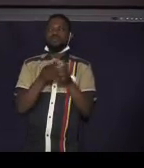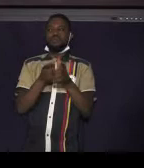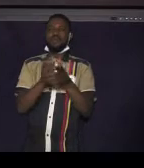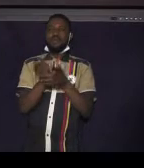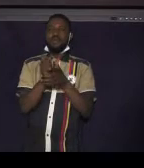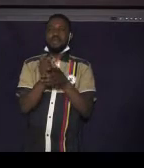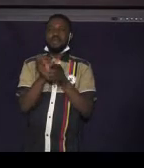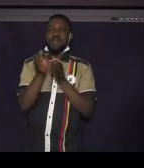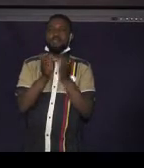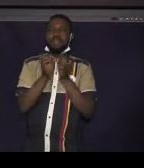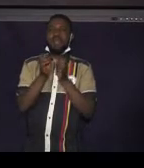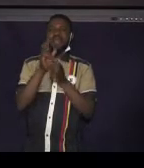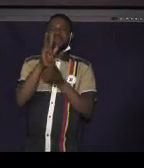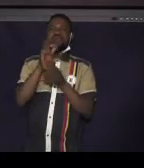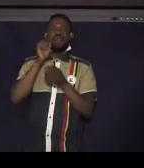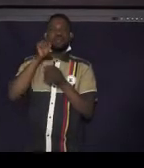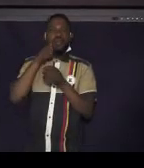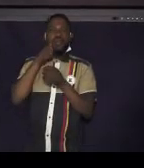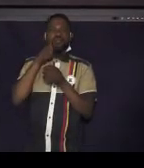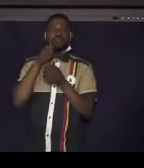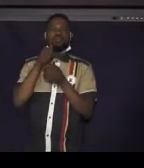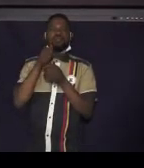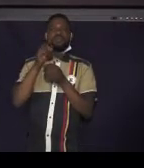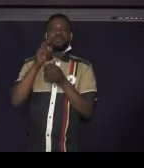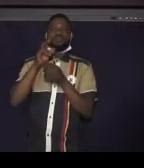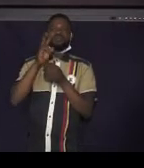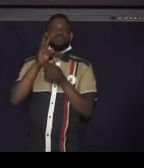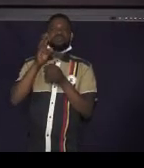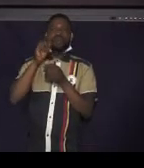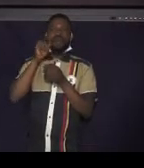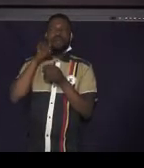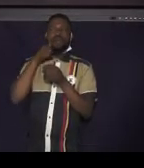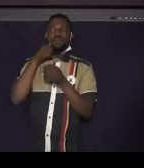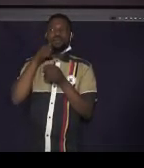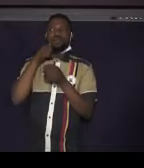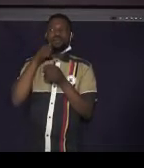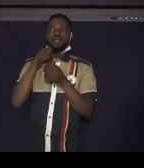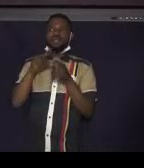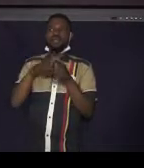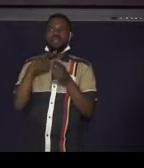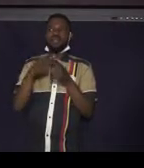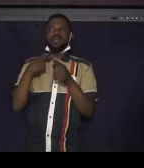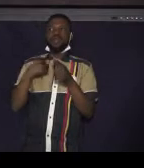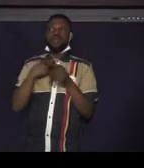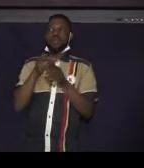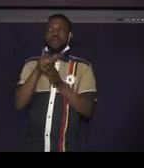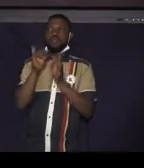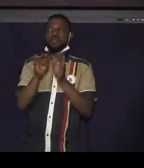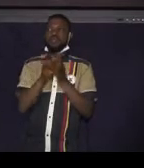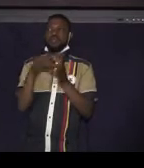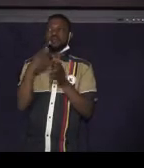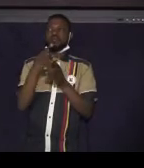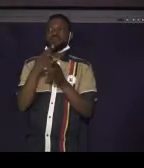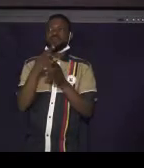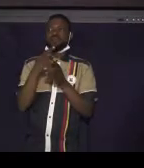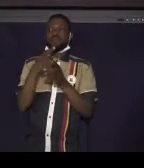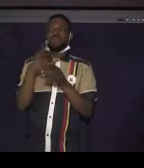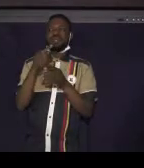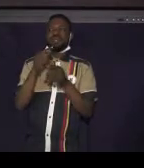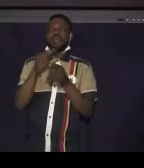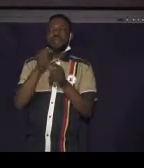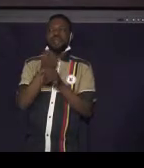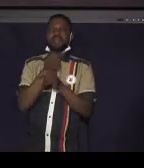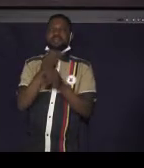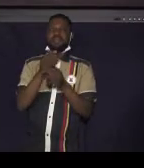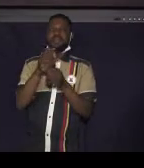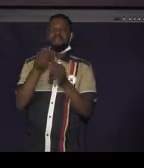rewrite the expression 3 mangoes, 2 apples plus 4 mangoes. Then we identify the terms. Now the terms are